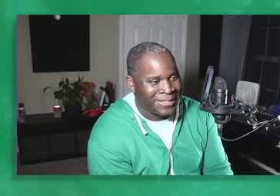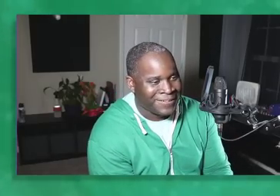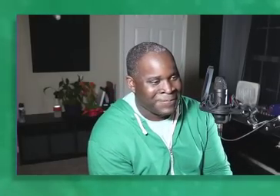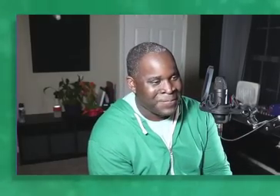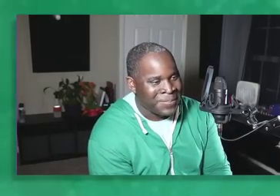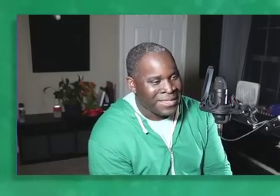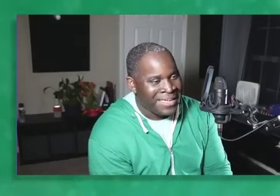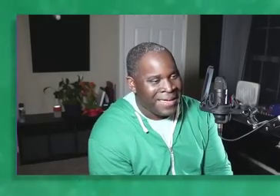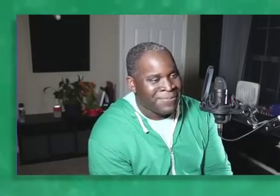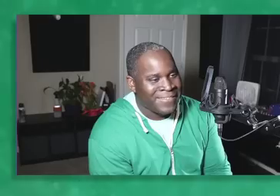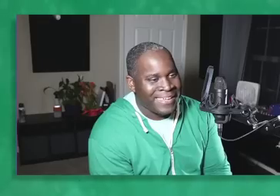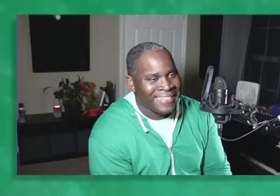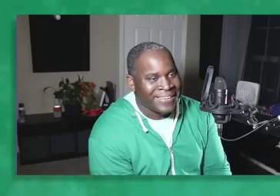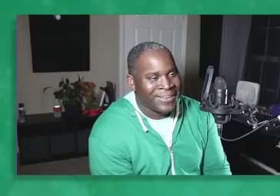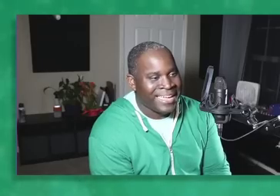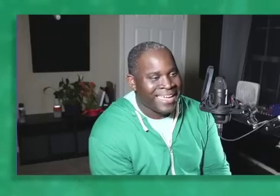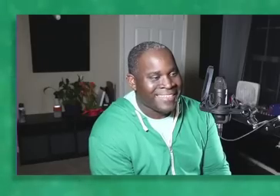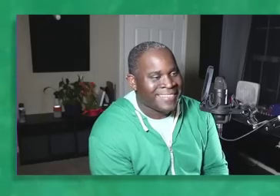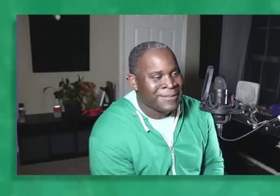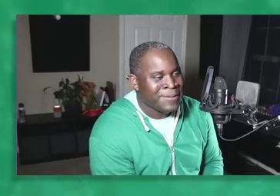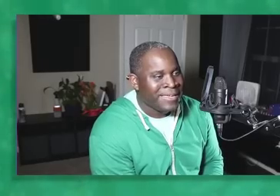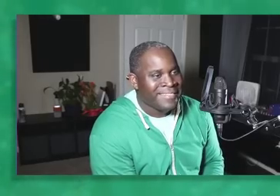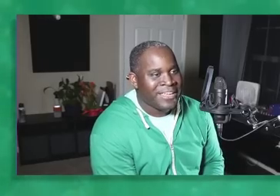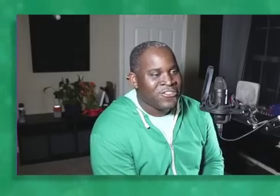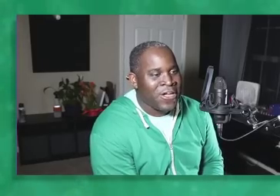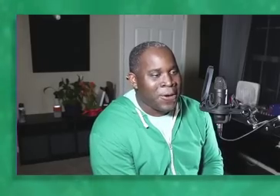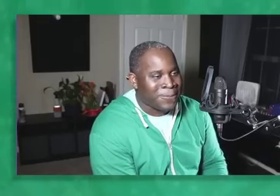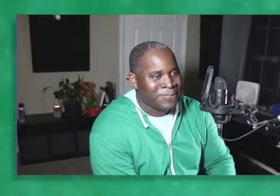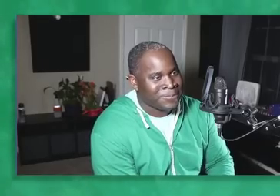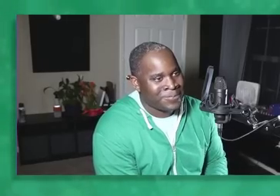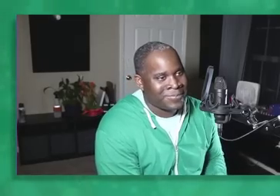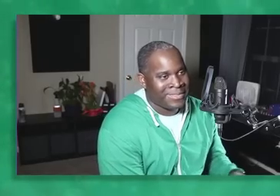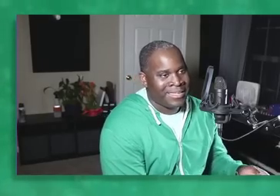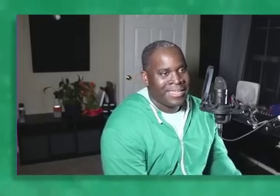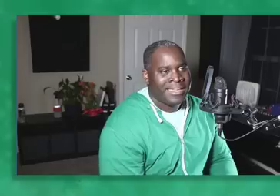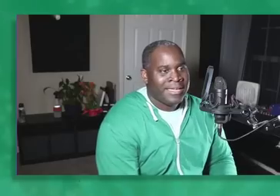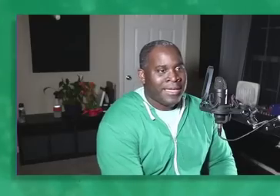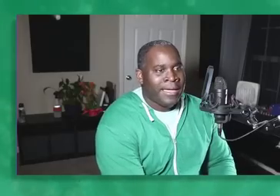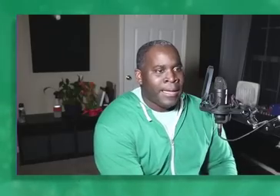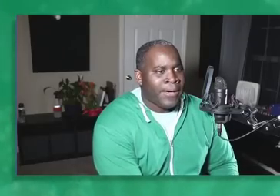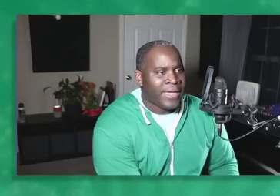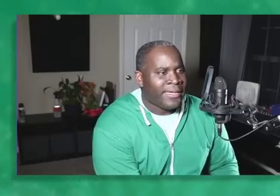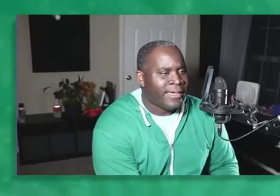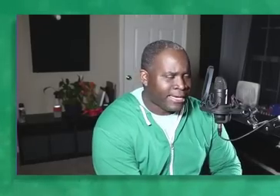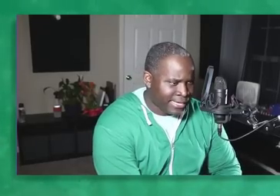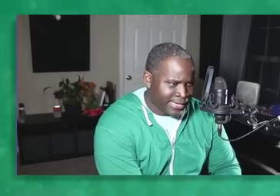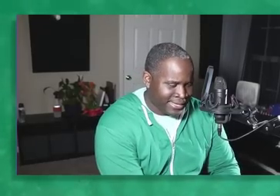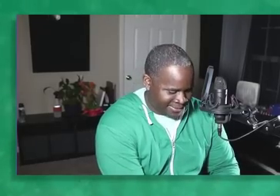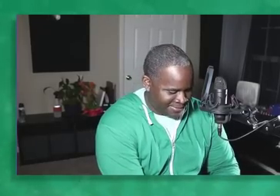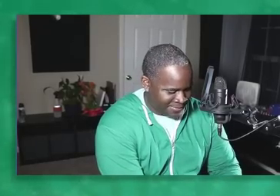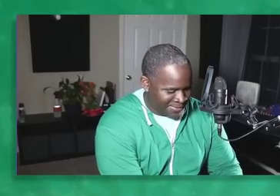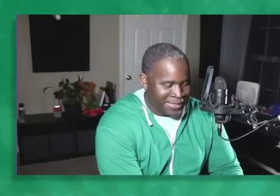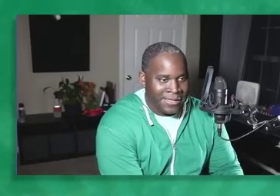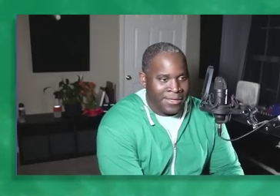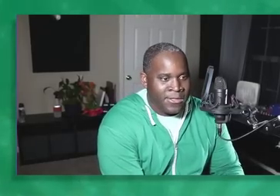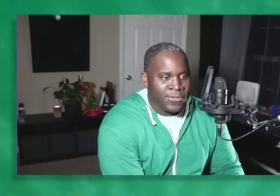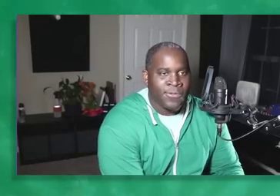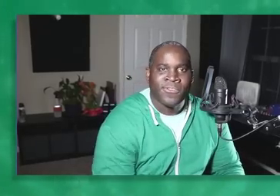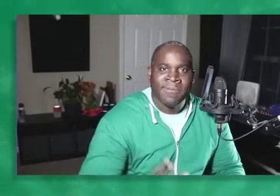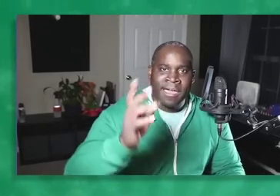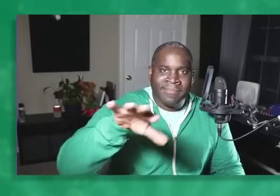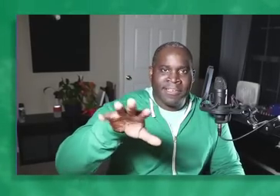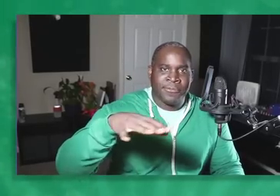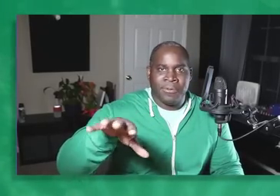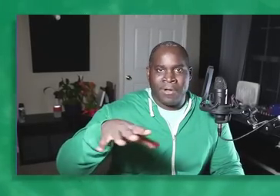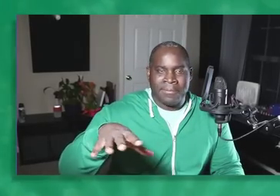it's so good. I'm just saying it's good, guys. It's a good show. Don't look away from me. Okay. So